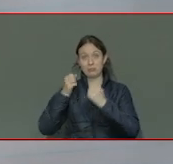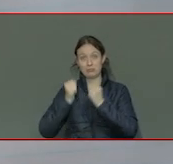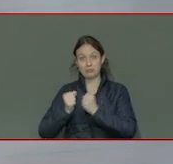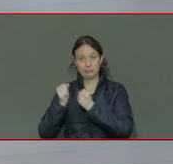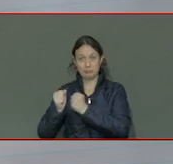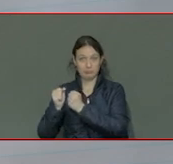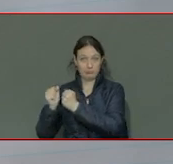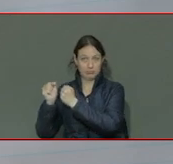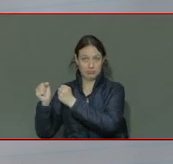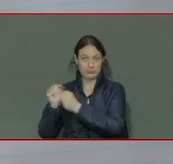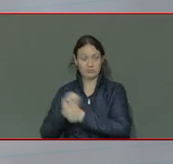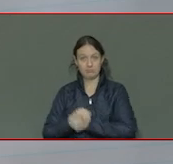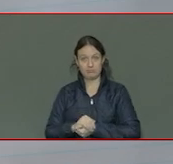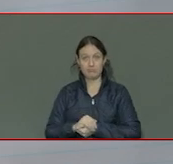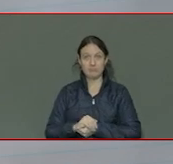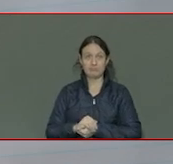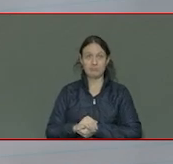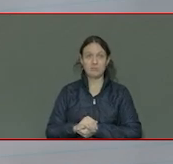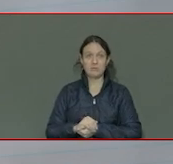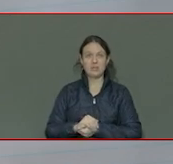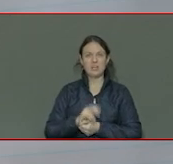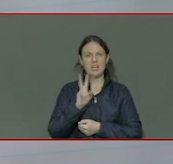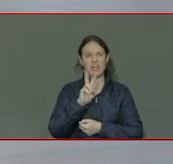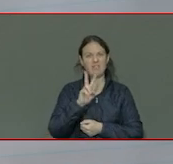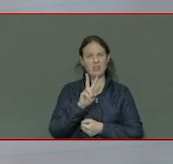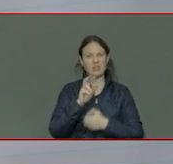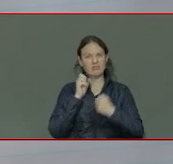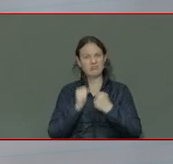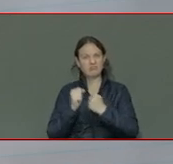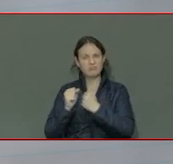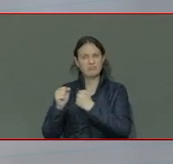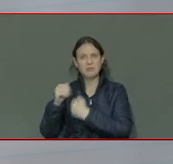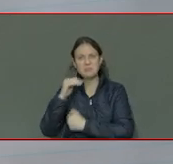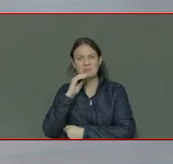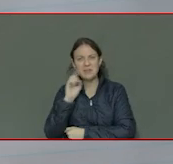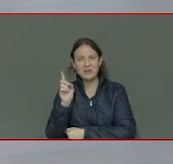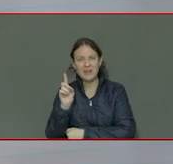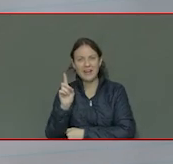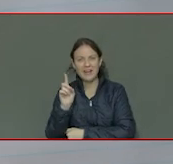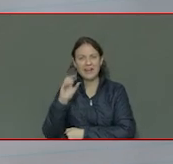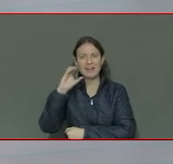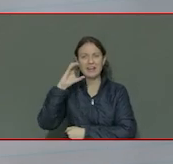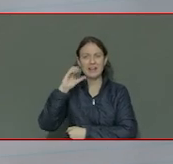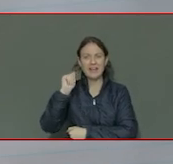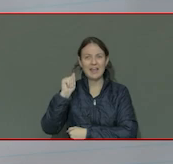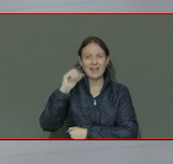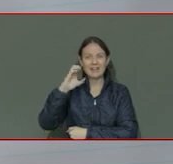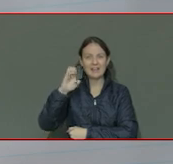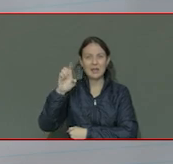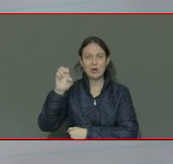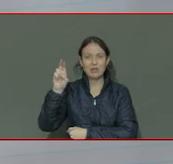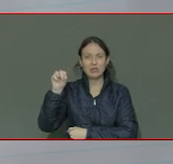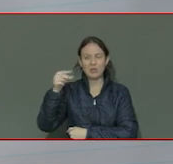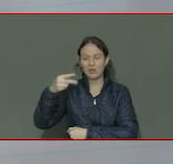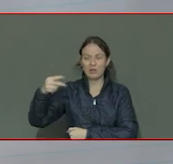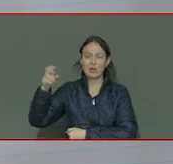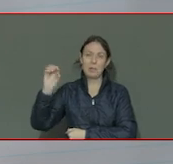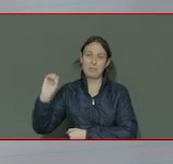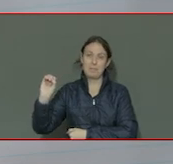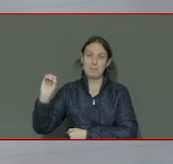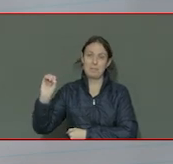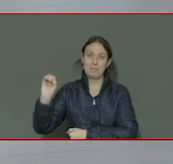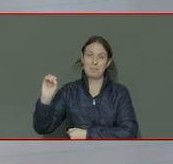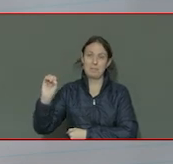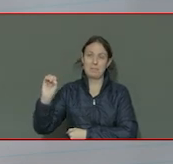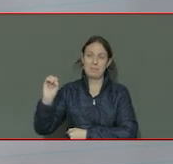given. If velocity is constant, acceleration is 0. And because